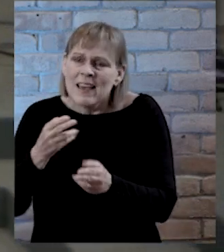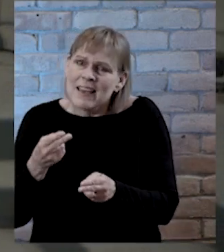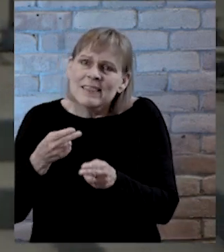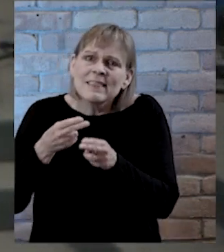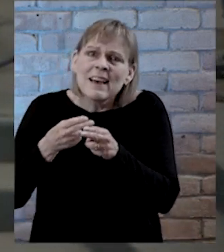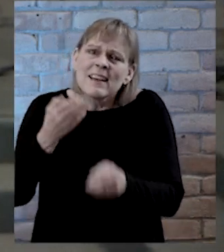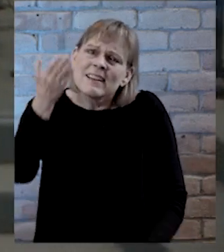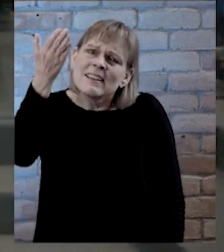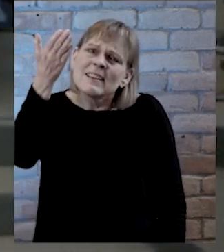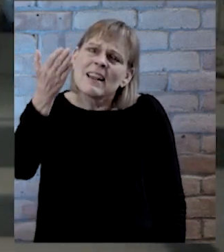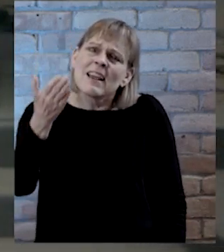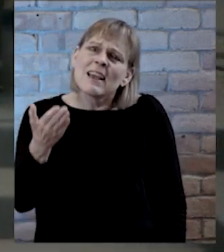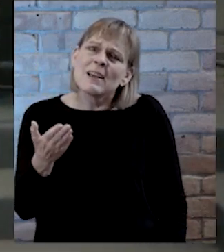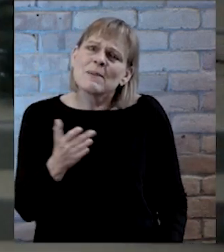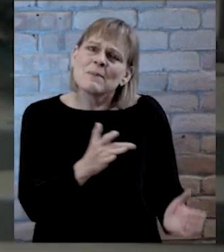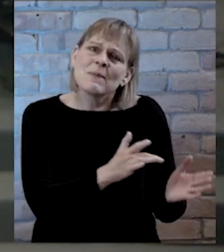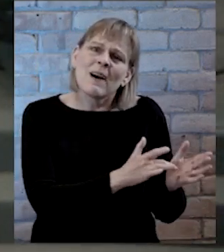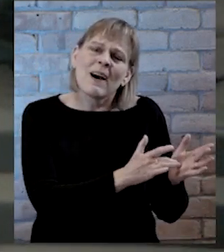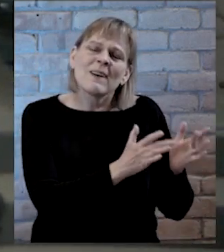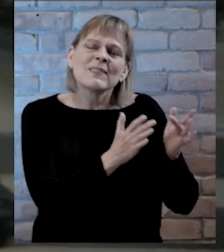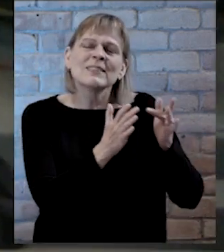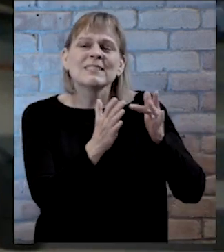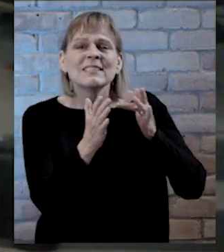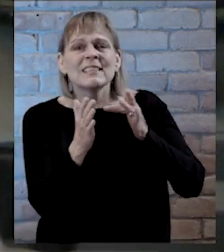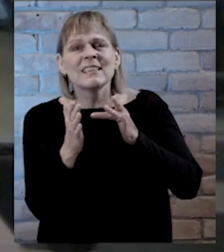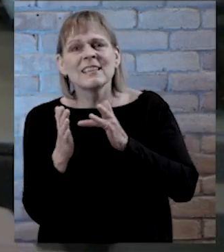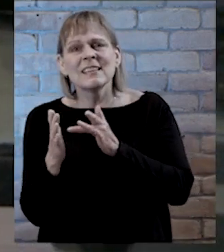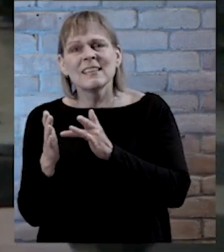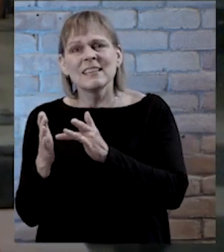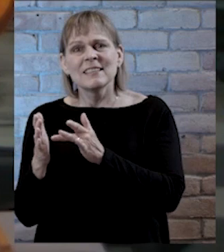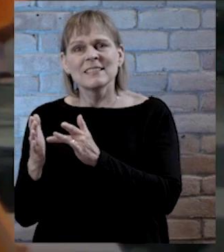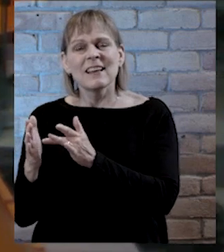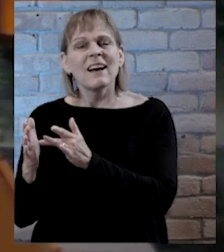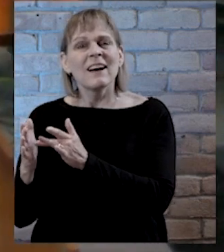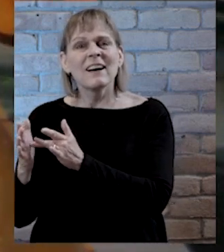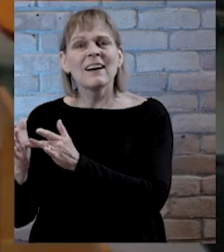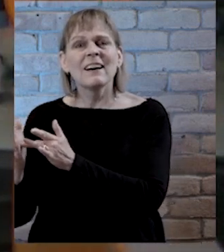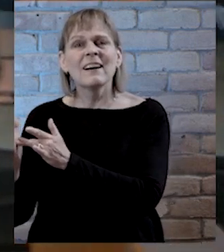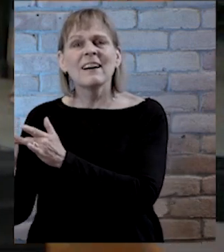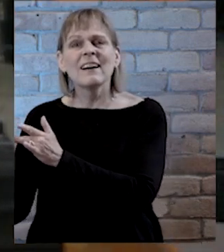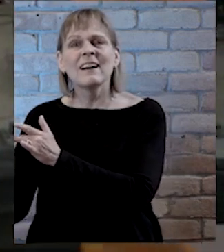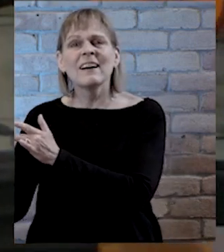believe in the name of